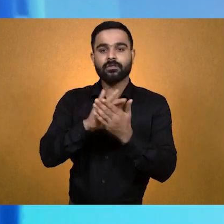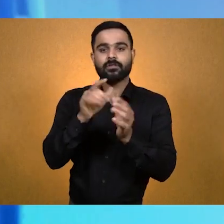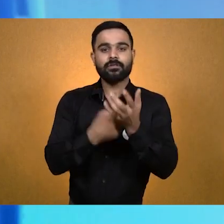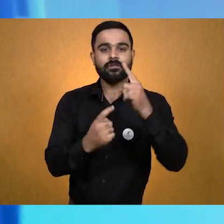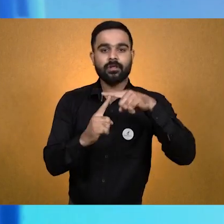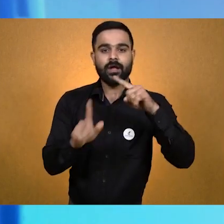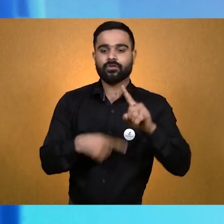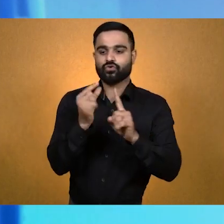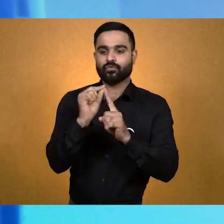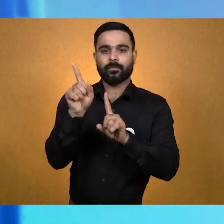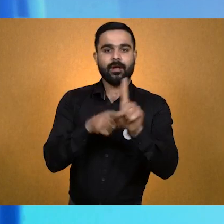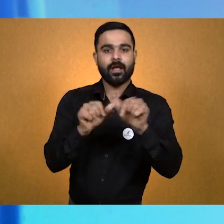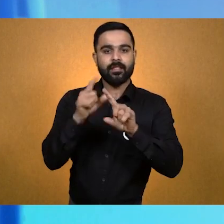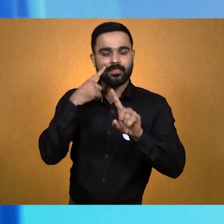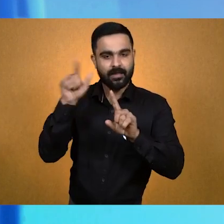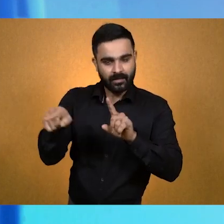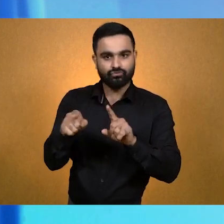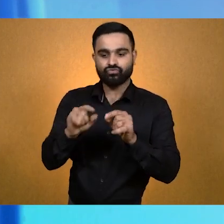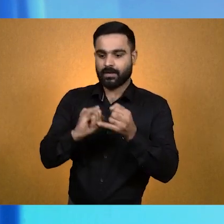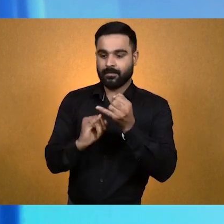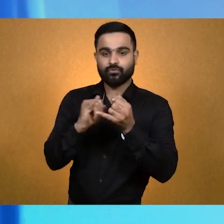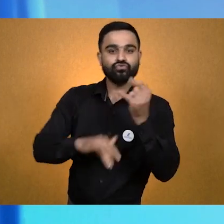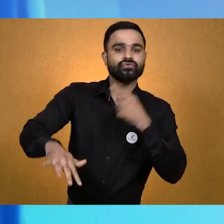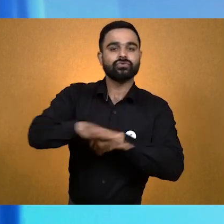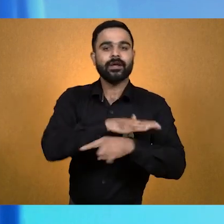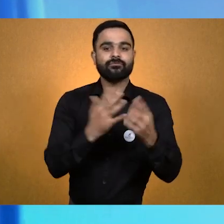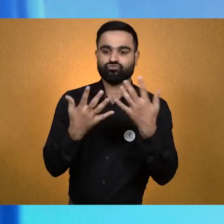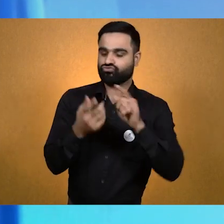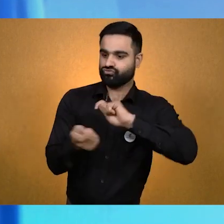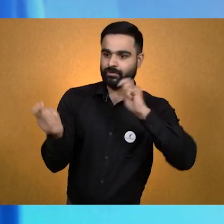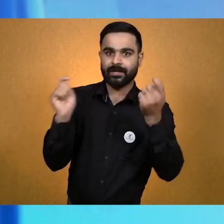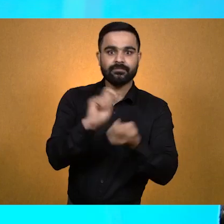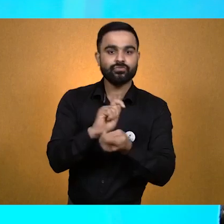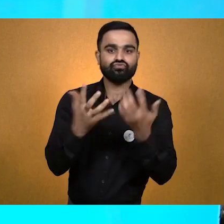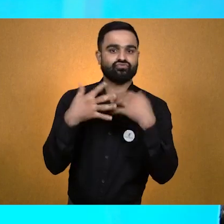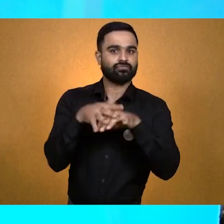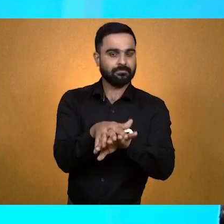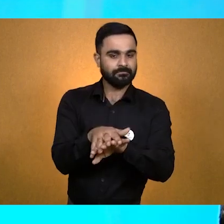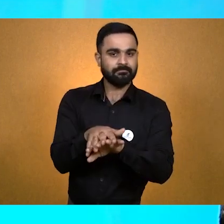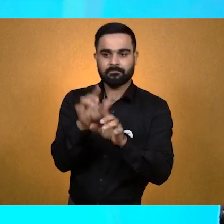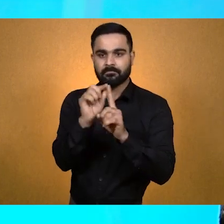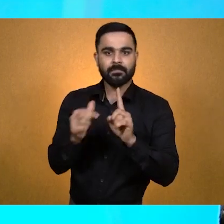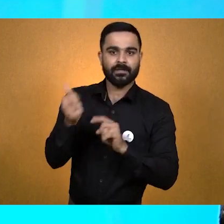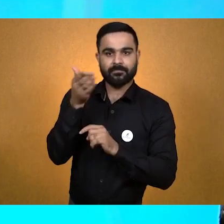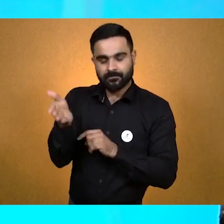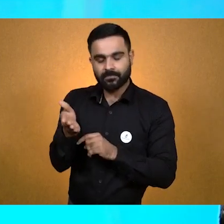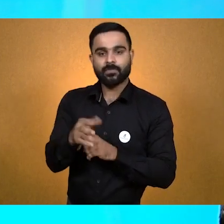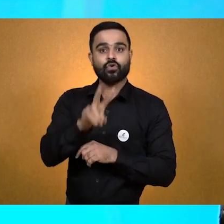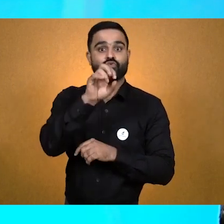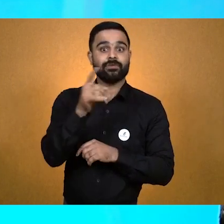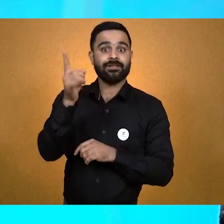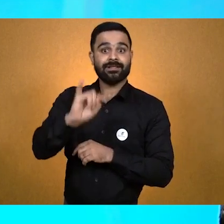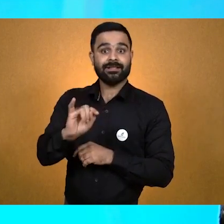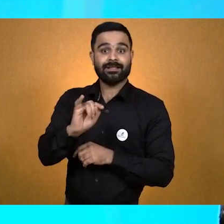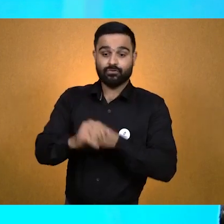hain the Society for Transformation, Inclusion and Recognition Through Sports, TERS. Unhe saal 2016 mein Rashtriya